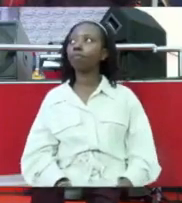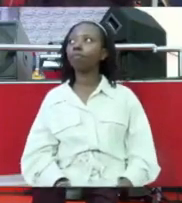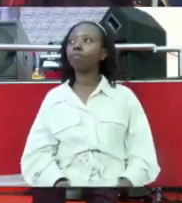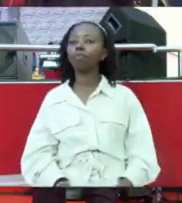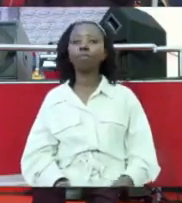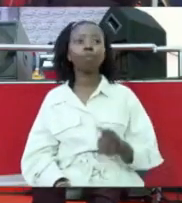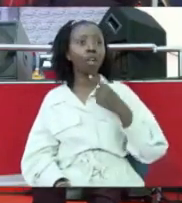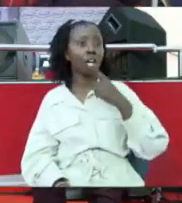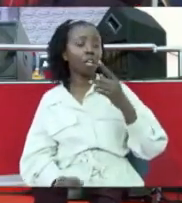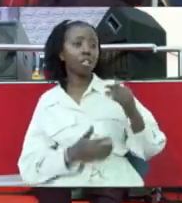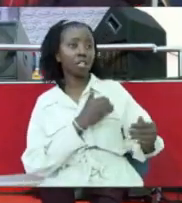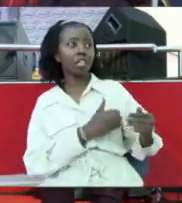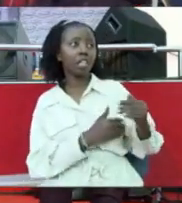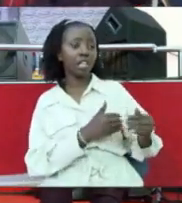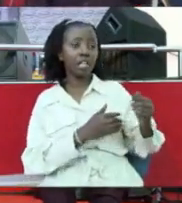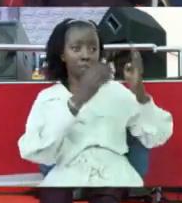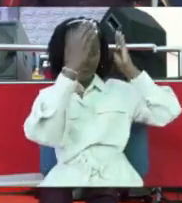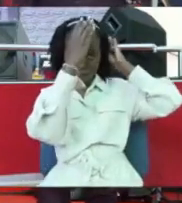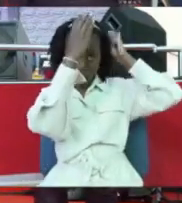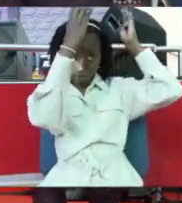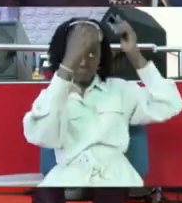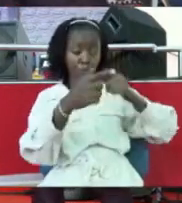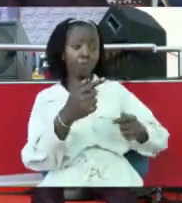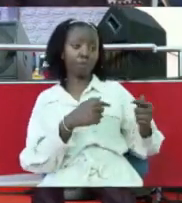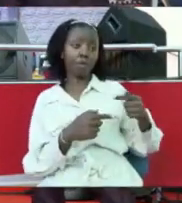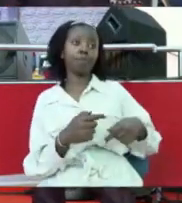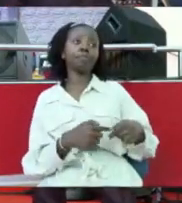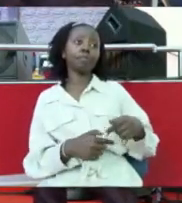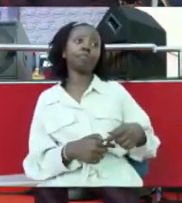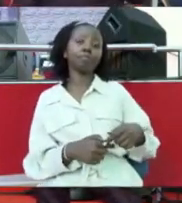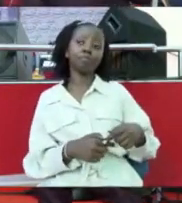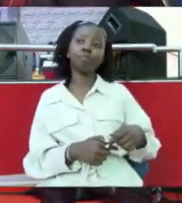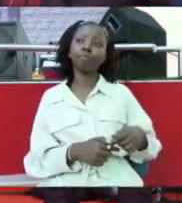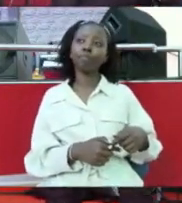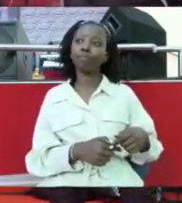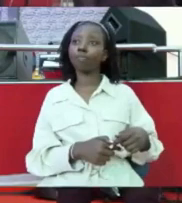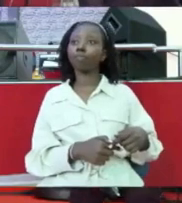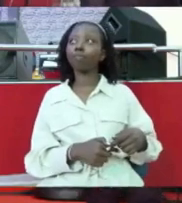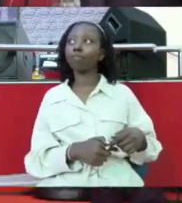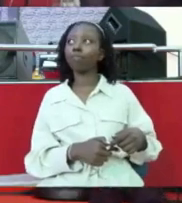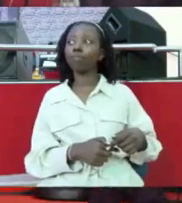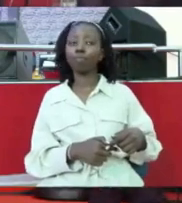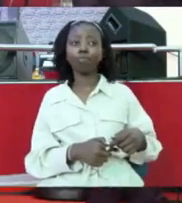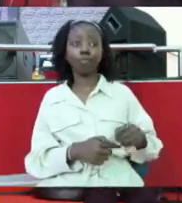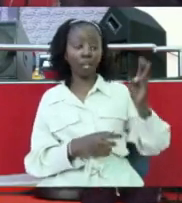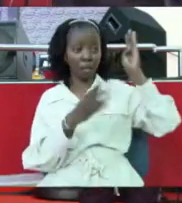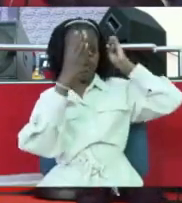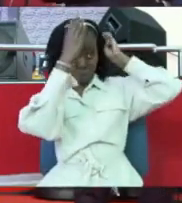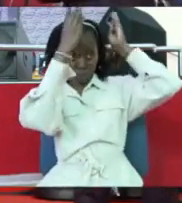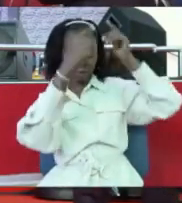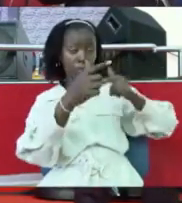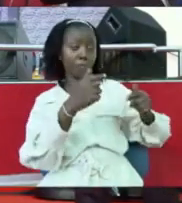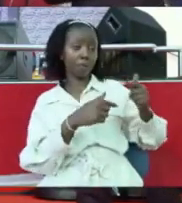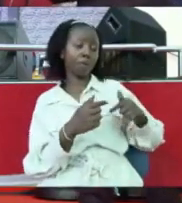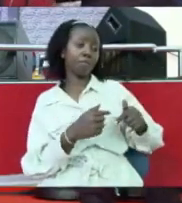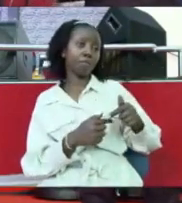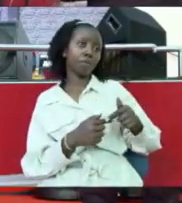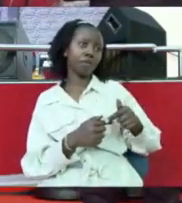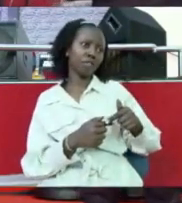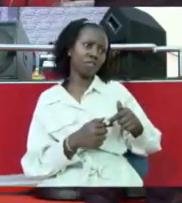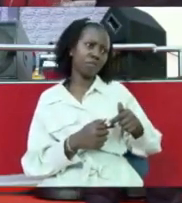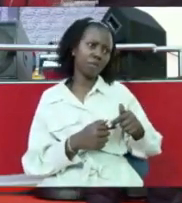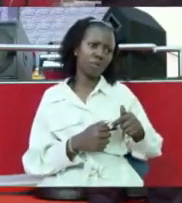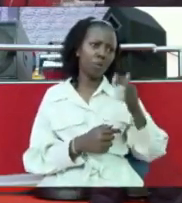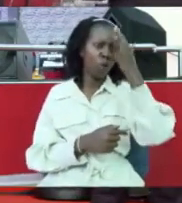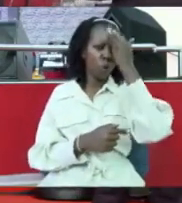Mwambie jirani yako, Bishop anakuja. Tell your neighbor, Bishop is coming. Ninakuja. I'm coming. Because in a little while we